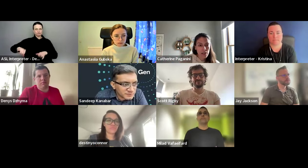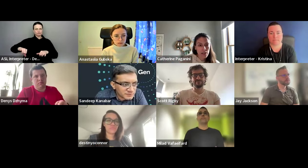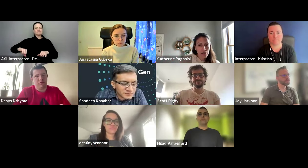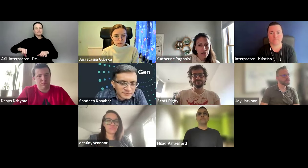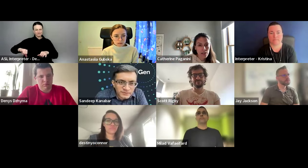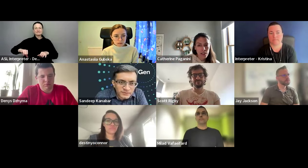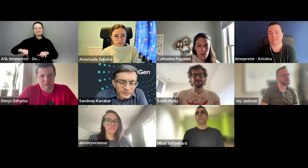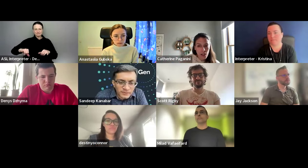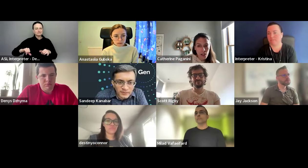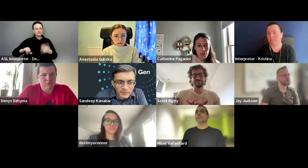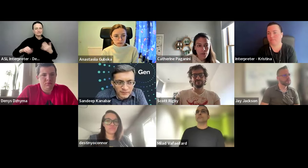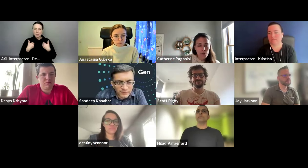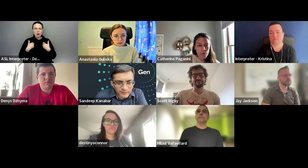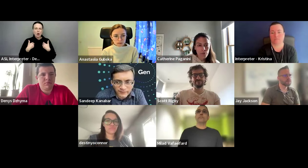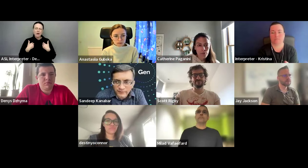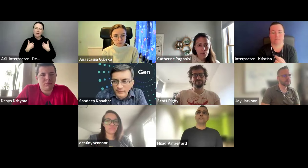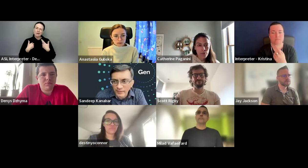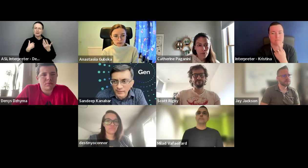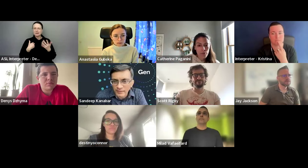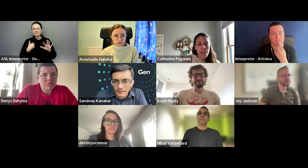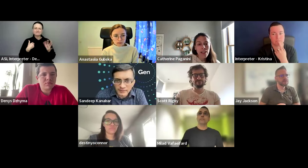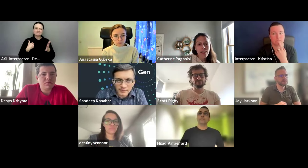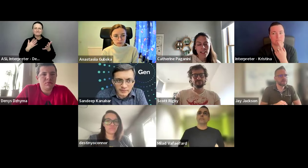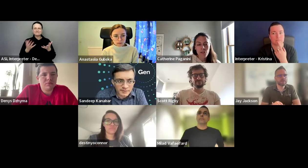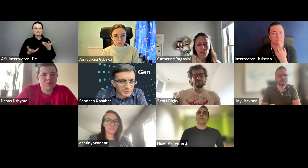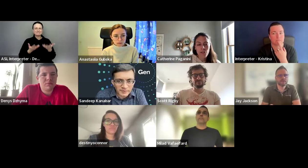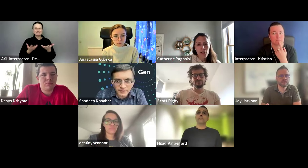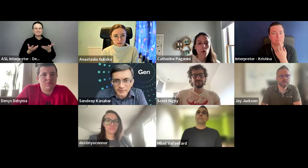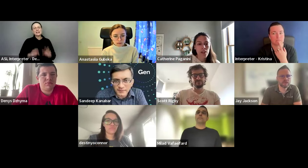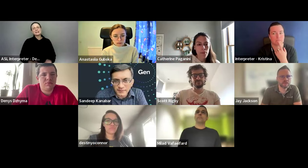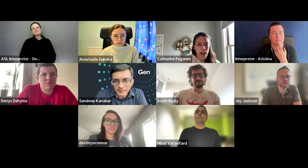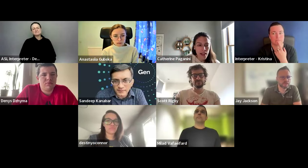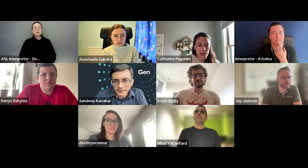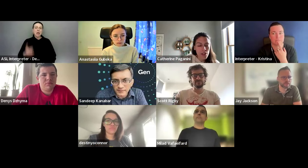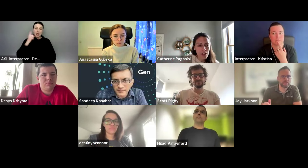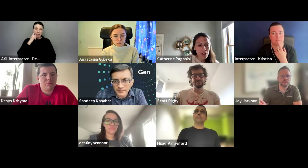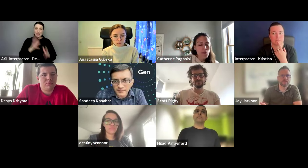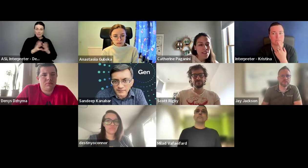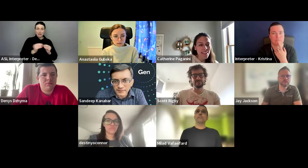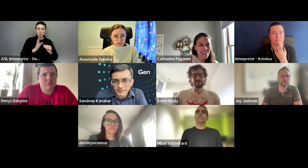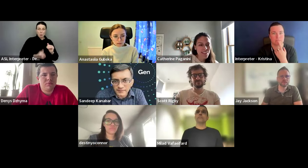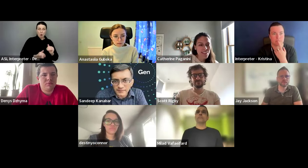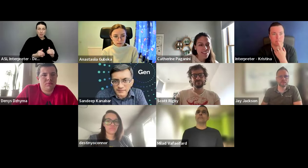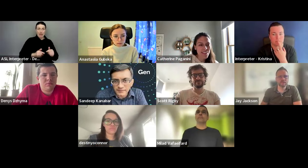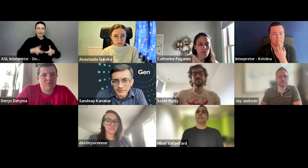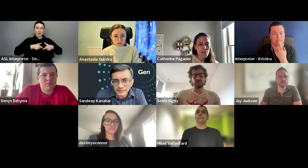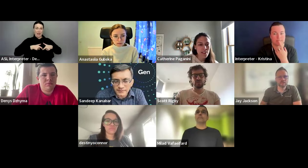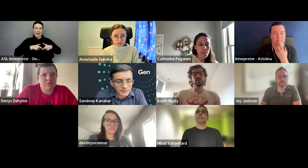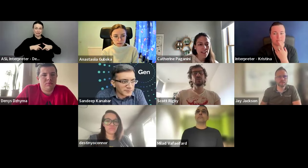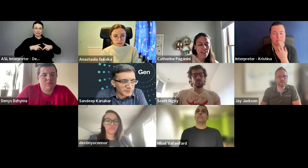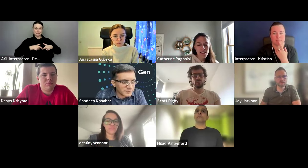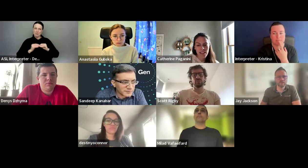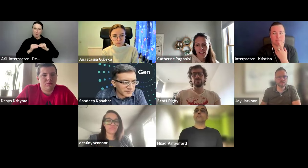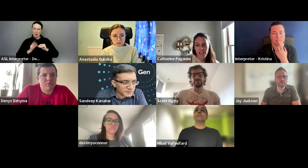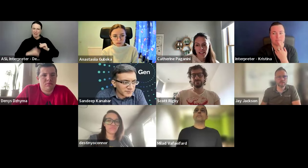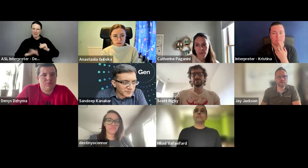There are a lot of I mean, I think there is much more than a badge that comes in terms